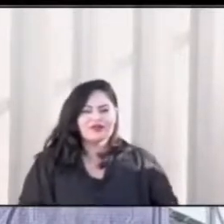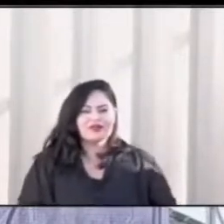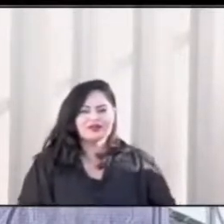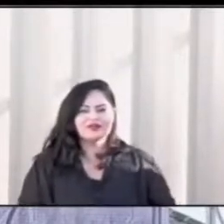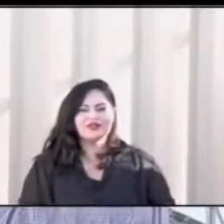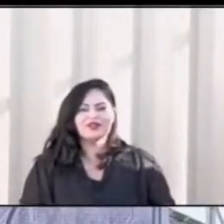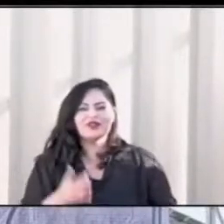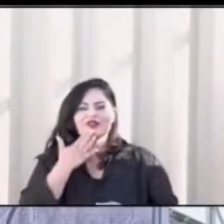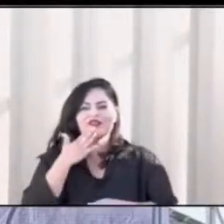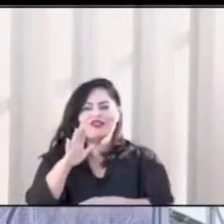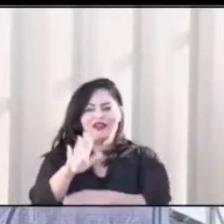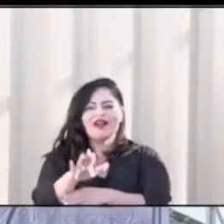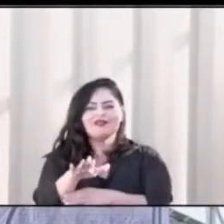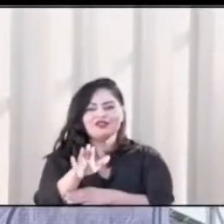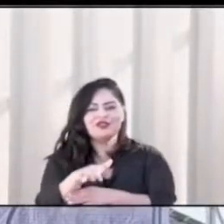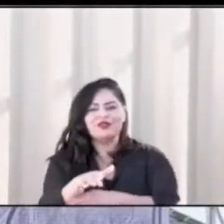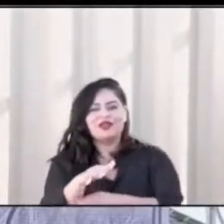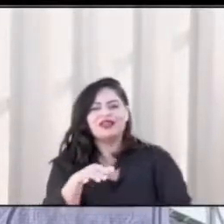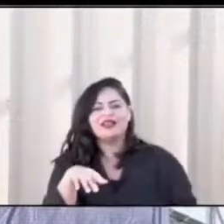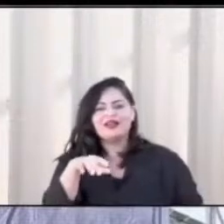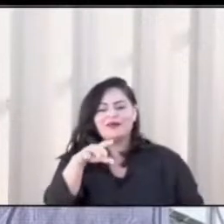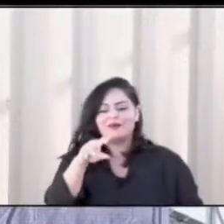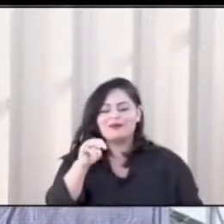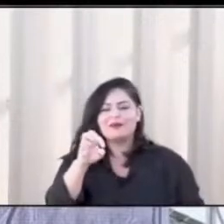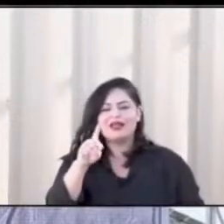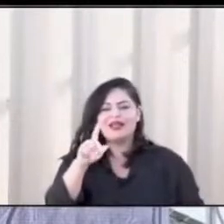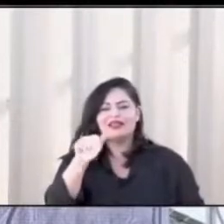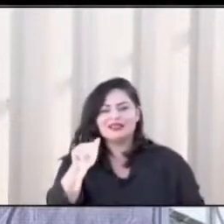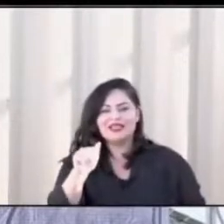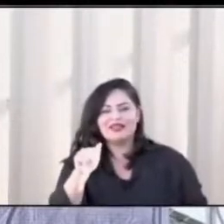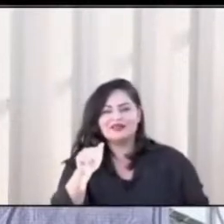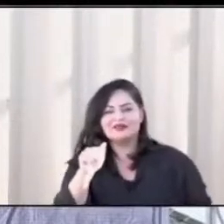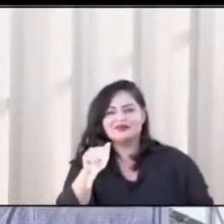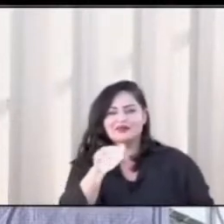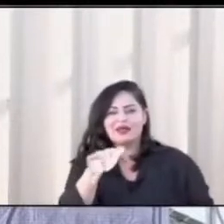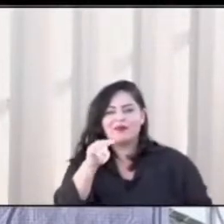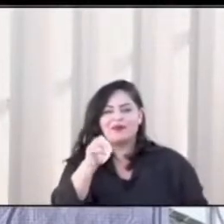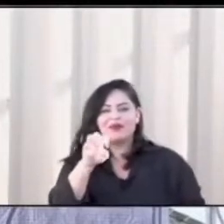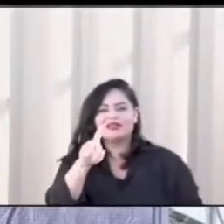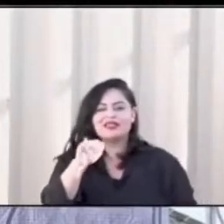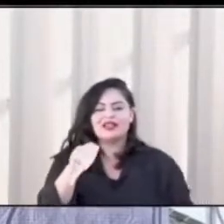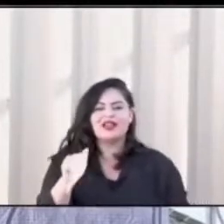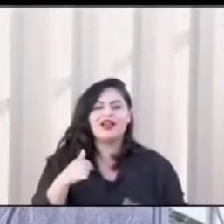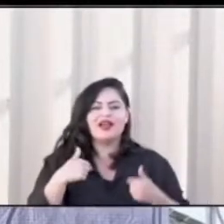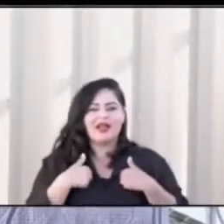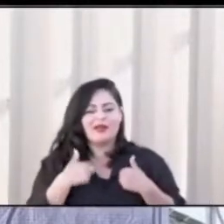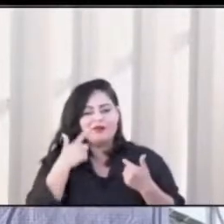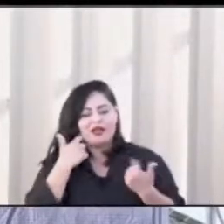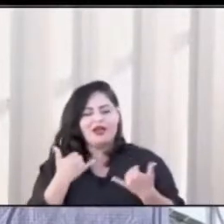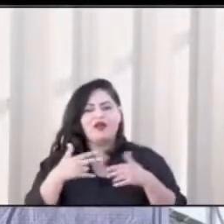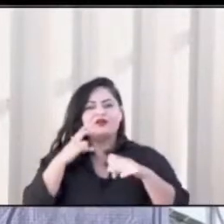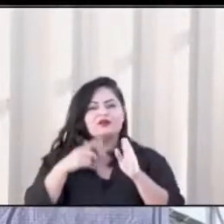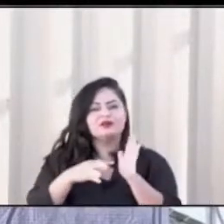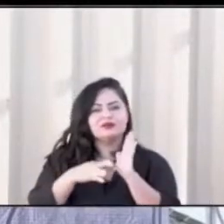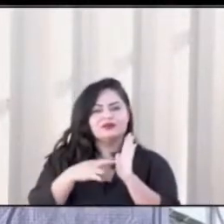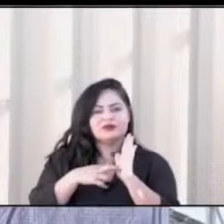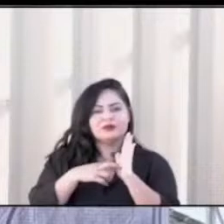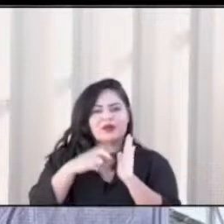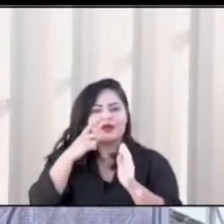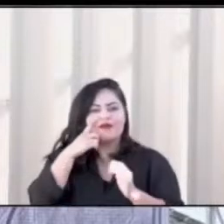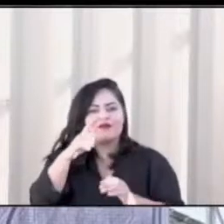Good afternoon. My name is Jose Medina, M-E-D-I-N-A, and I'm the acting special agent in charge of the LA Field